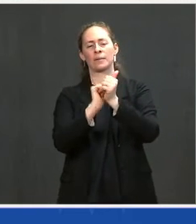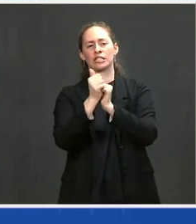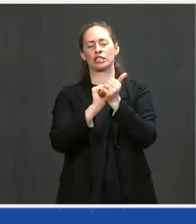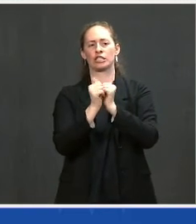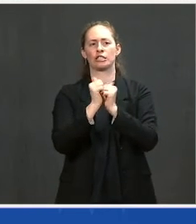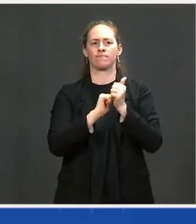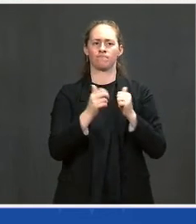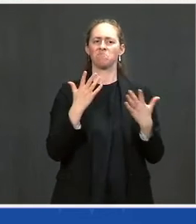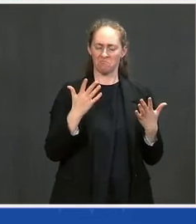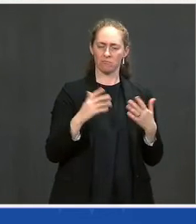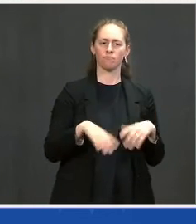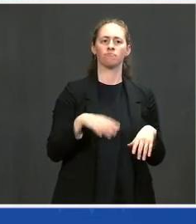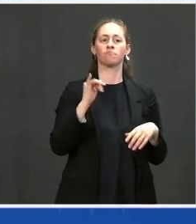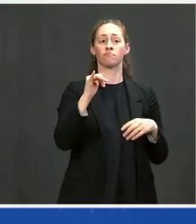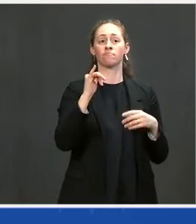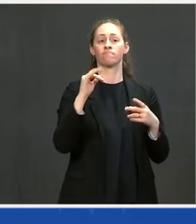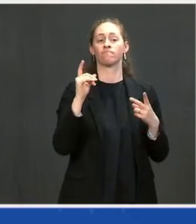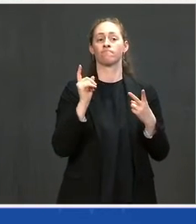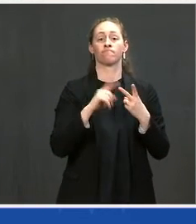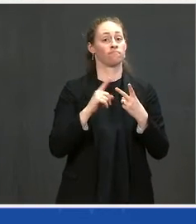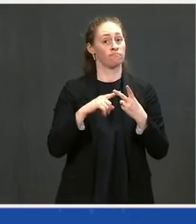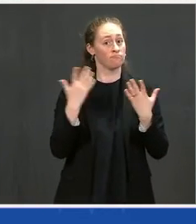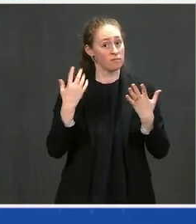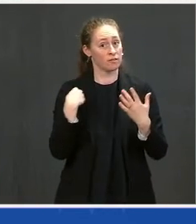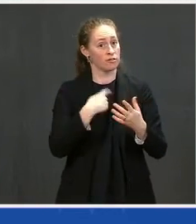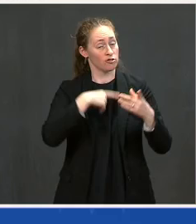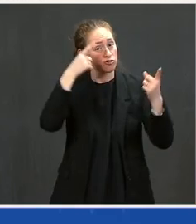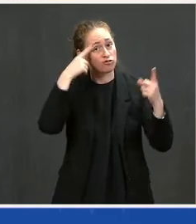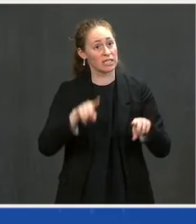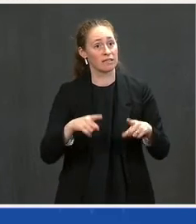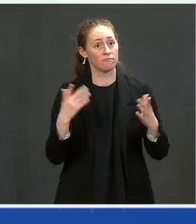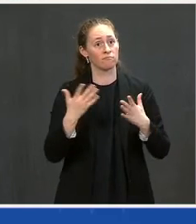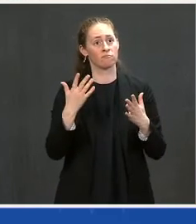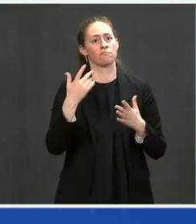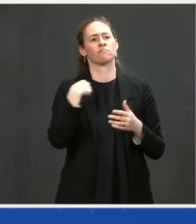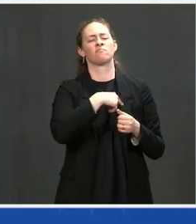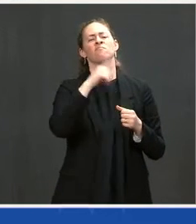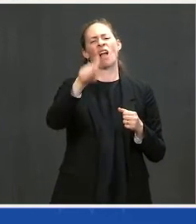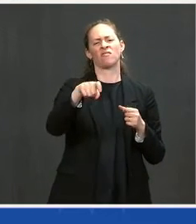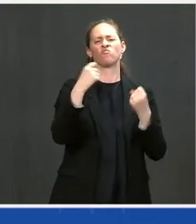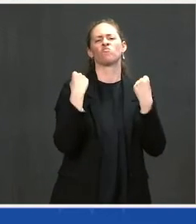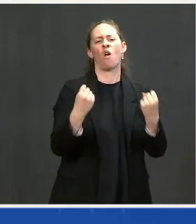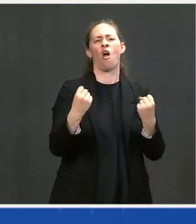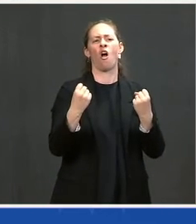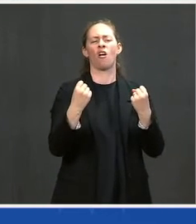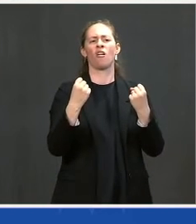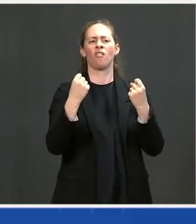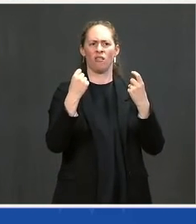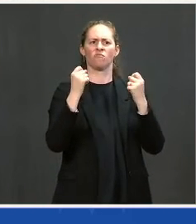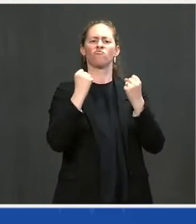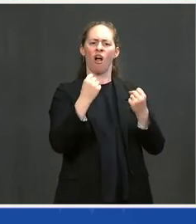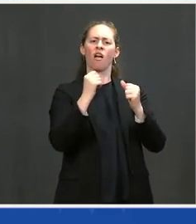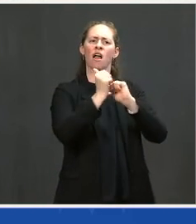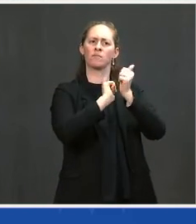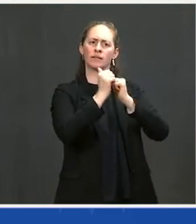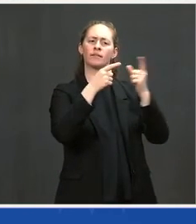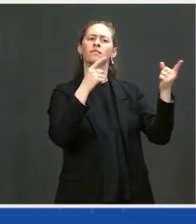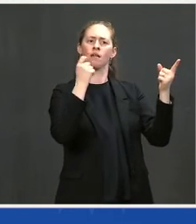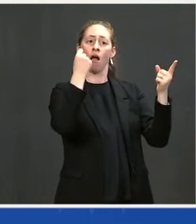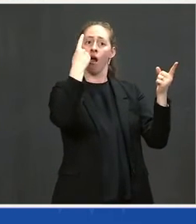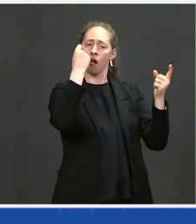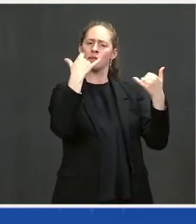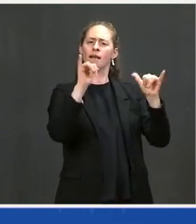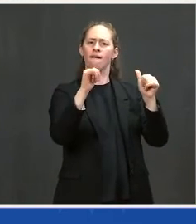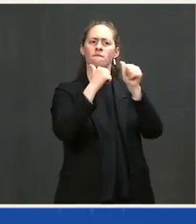2, that we'll have strong competition, but we'll insist that China play by the international rules. Fair